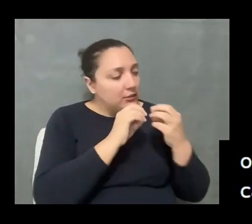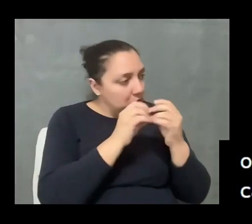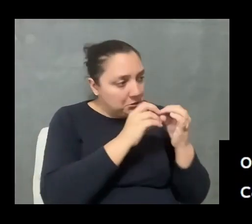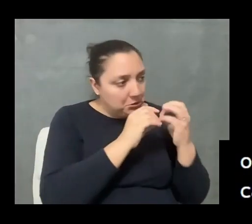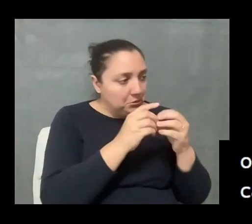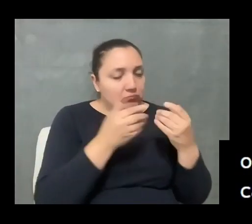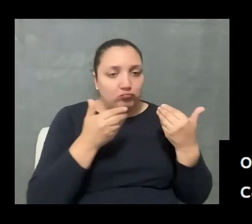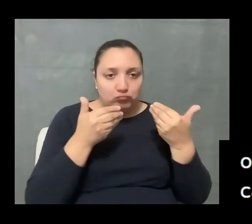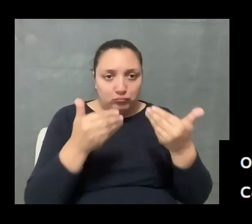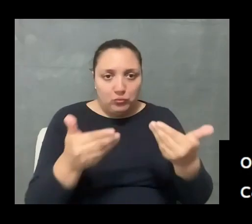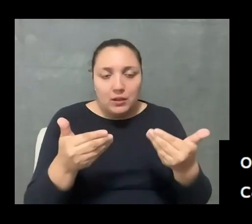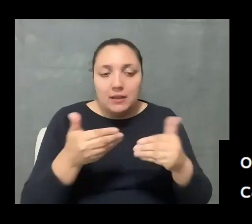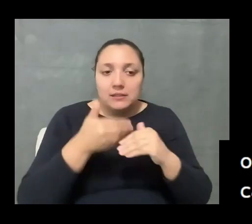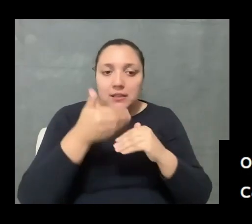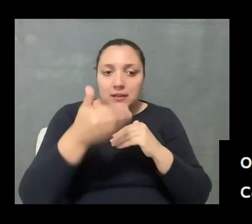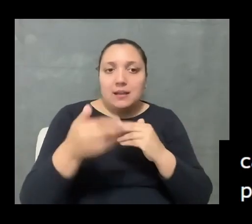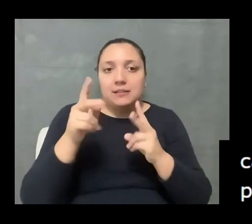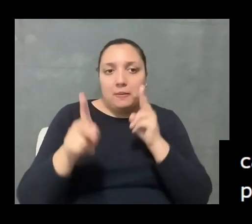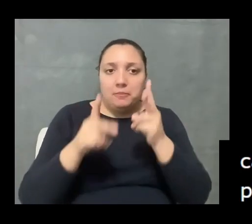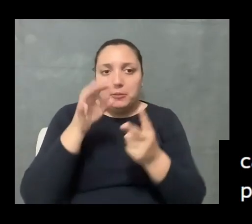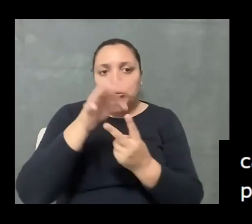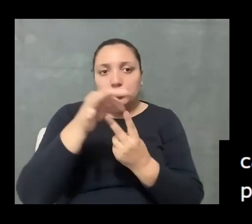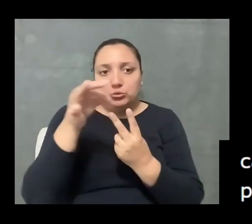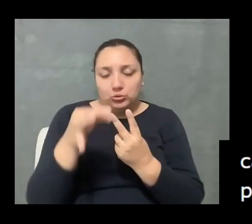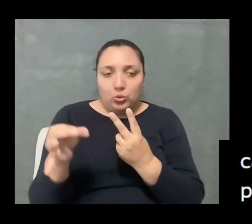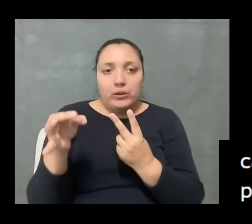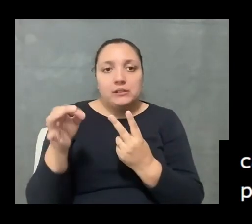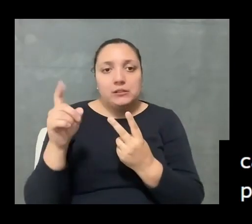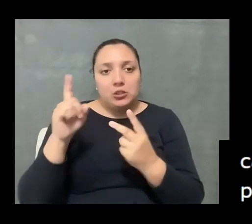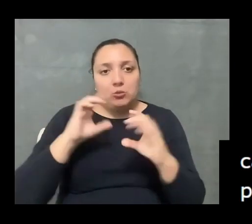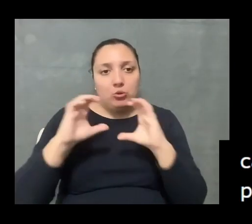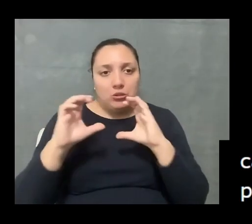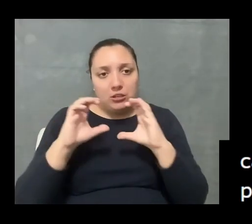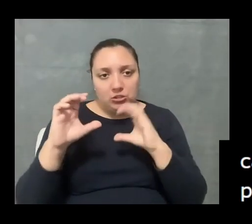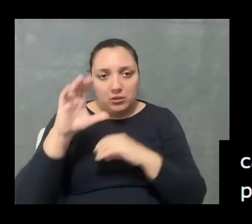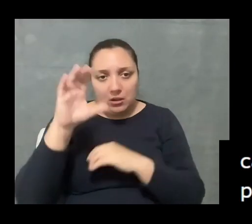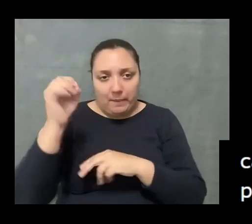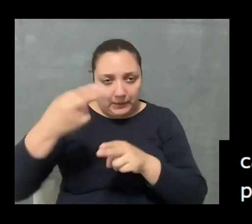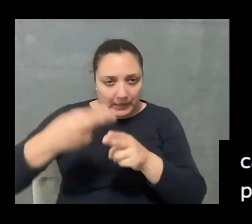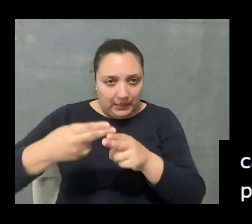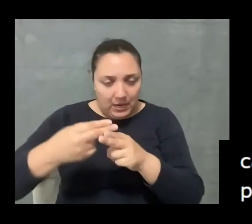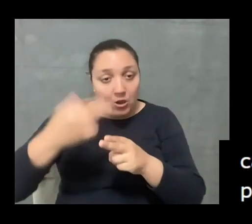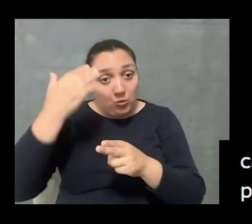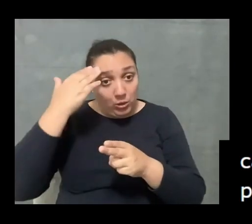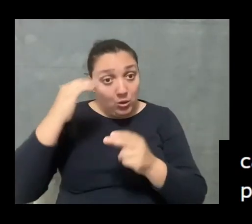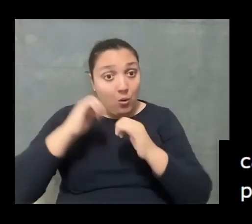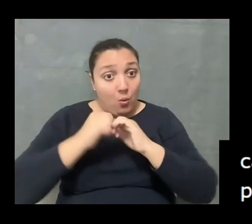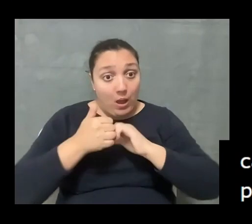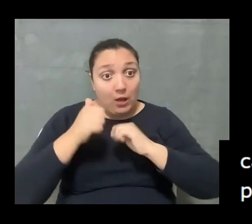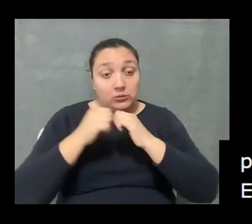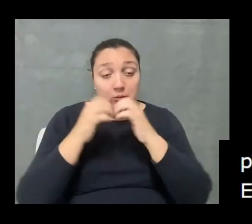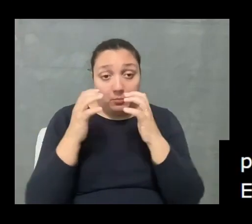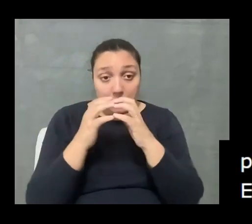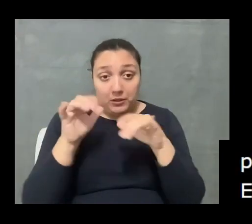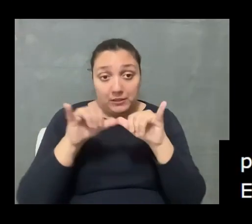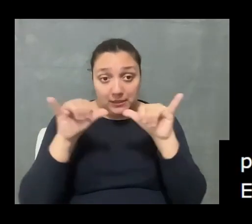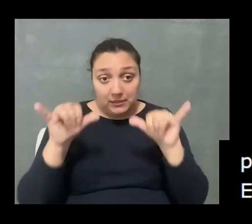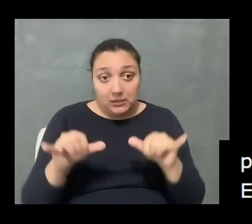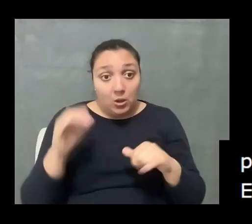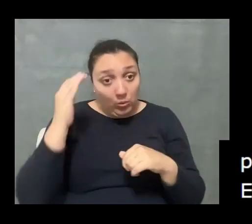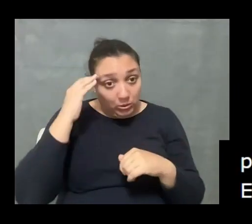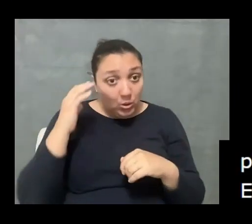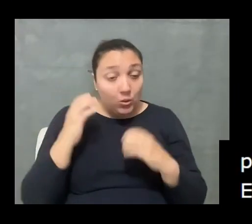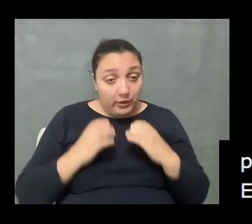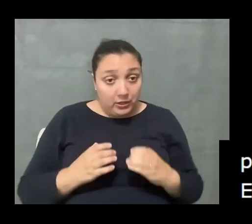next phase was People's Choice Communications. The idea was, we already know how to build the system. The customers want something different. So let's